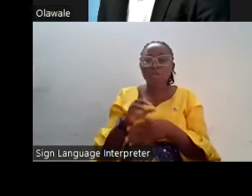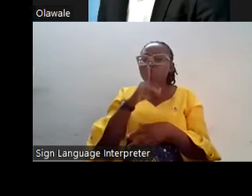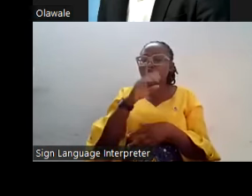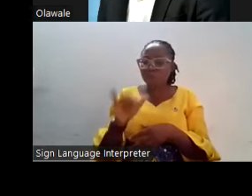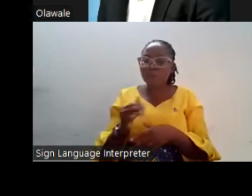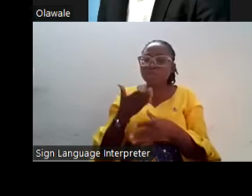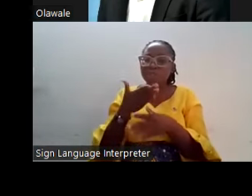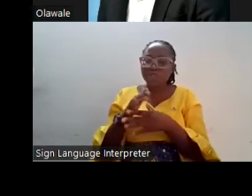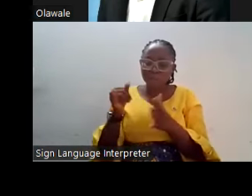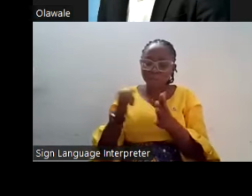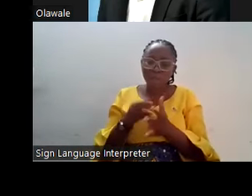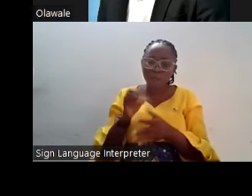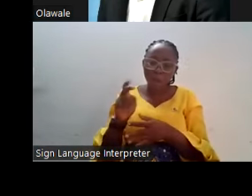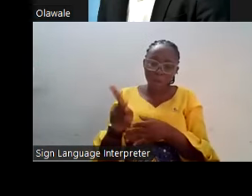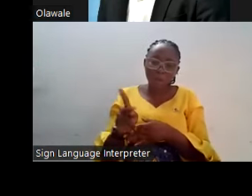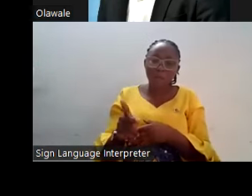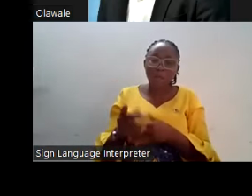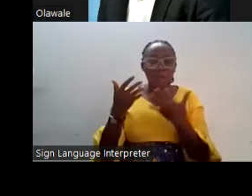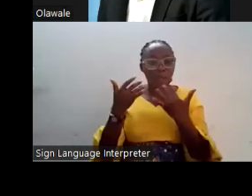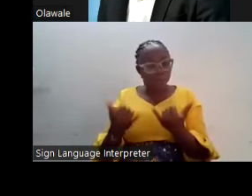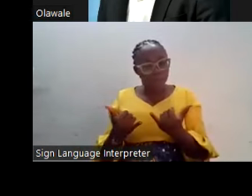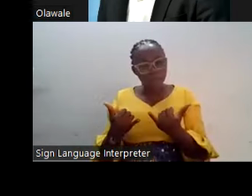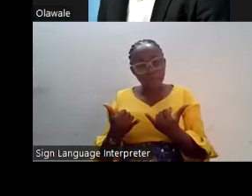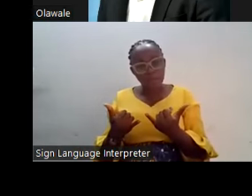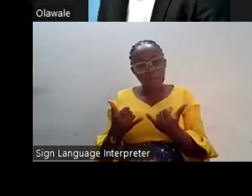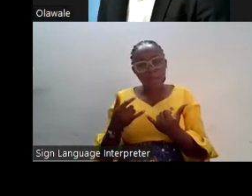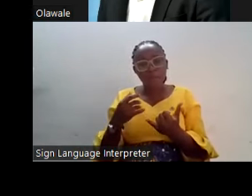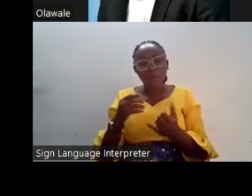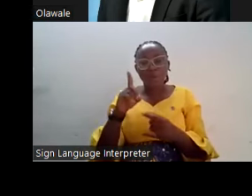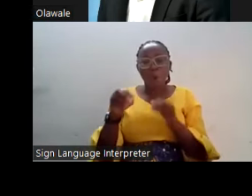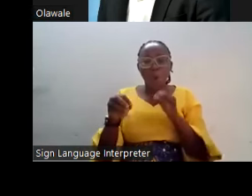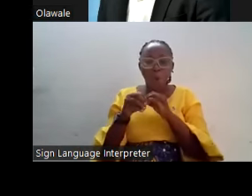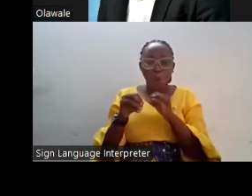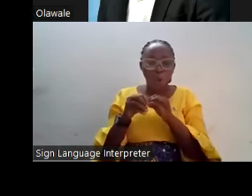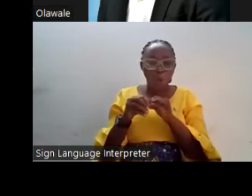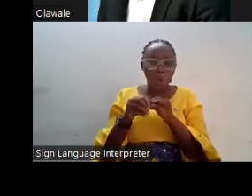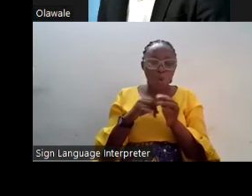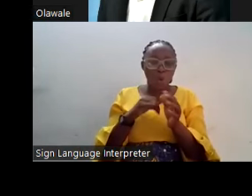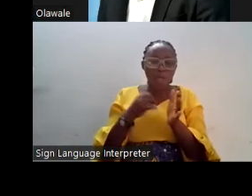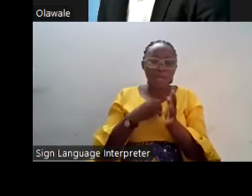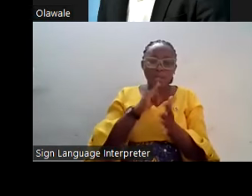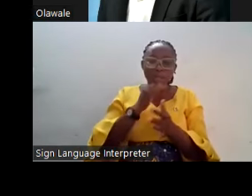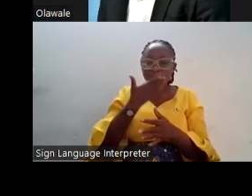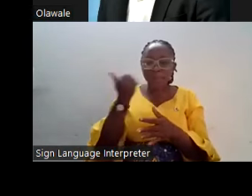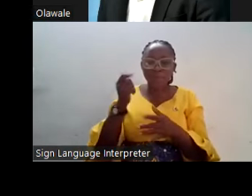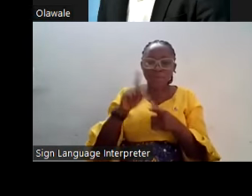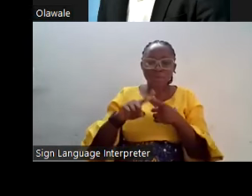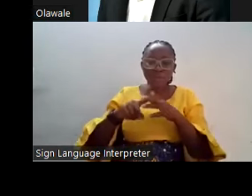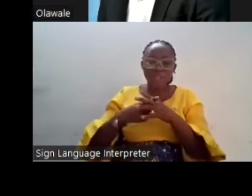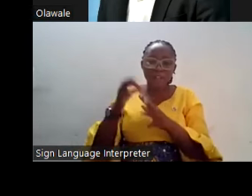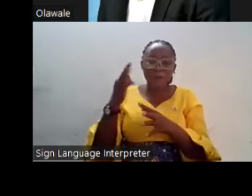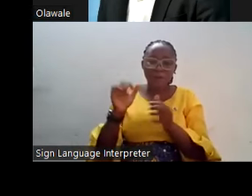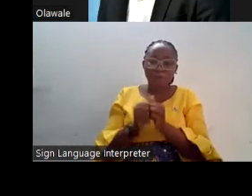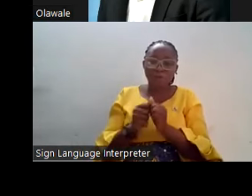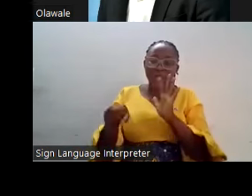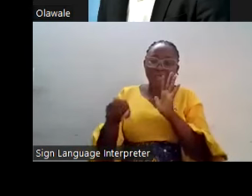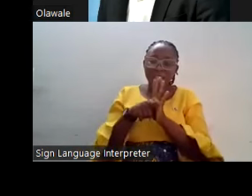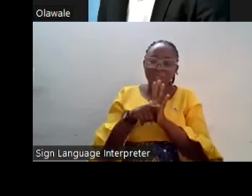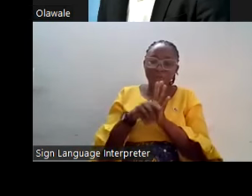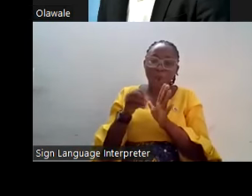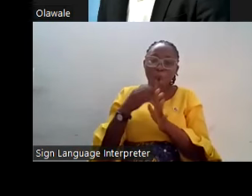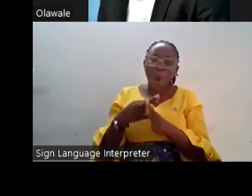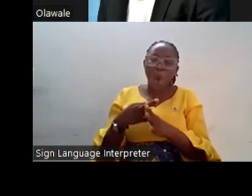them. Okay. So now let's do this one more. It is best to start off with the negative or the